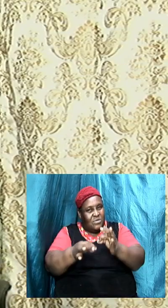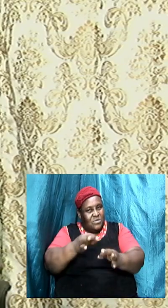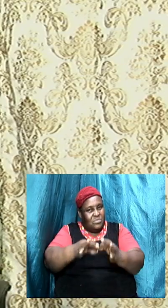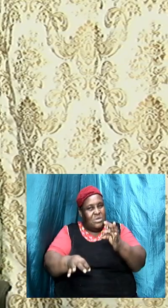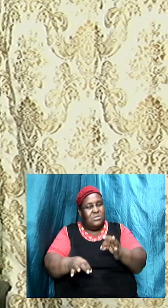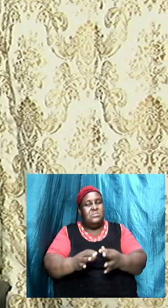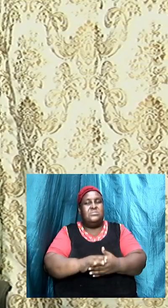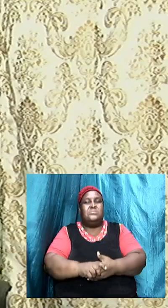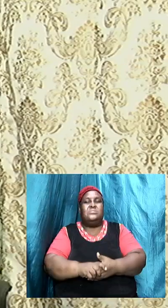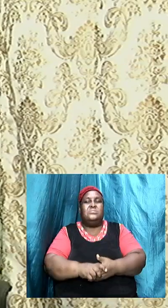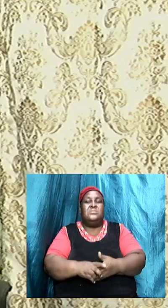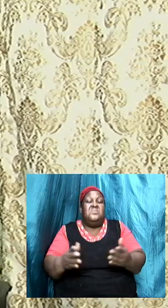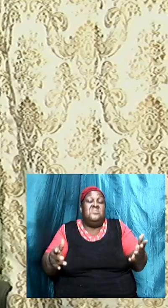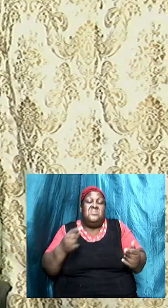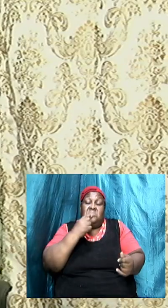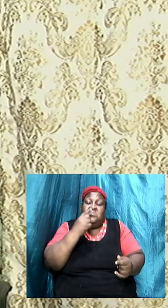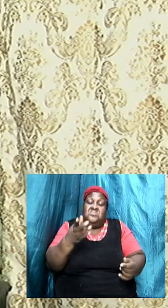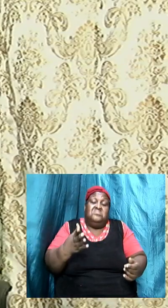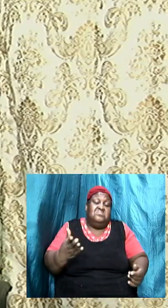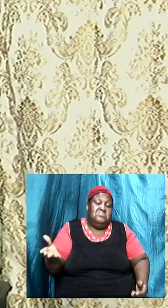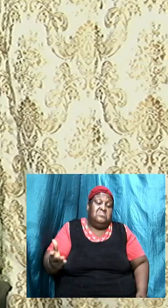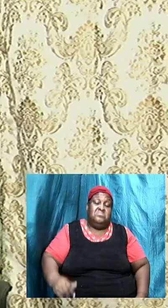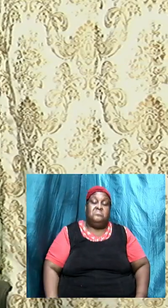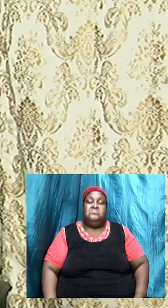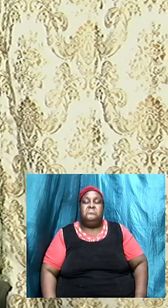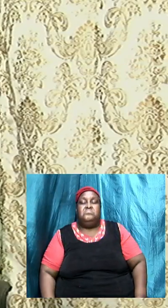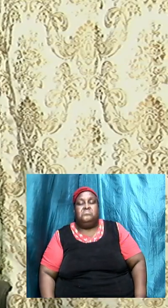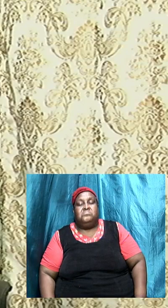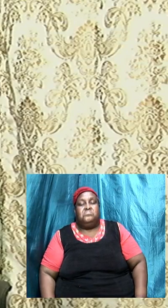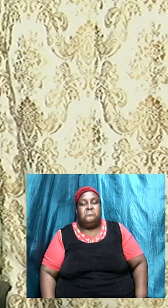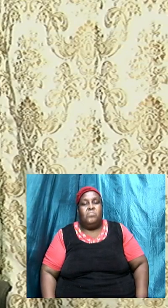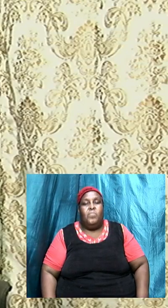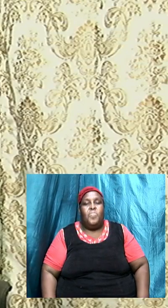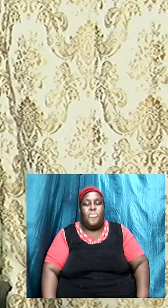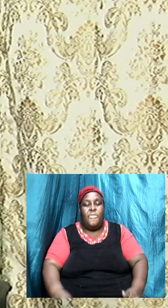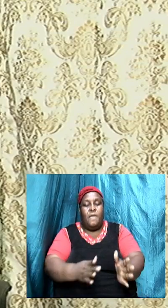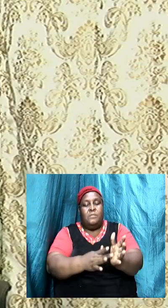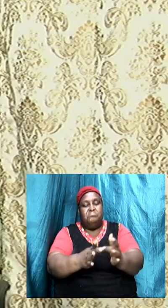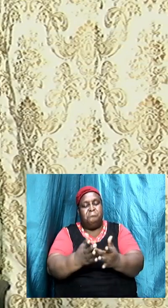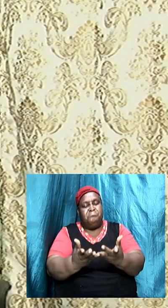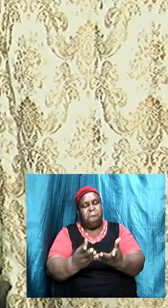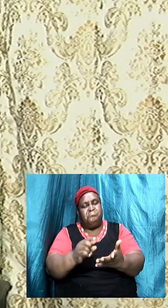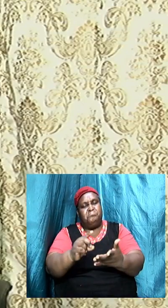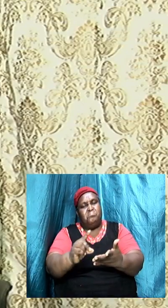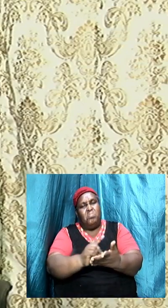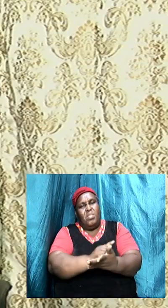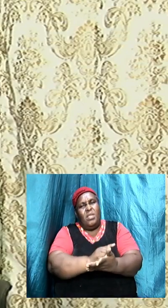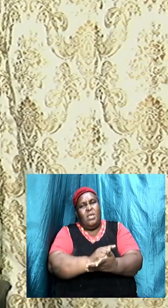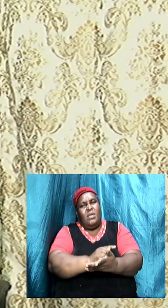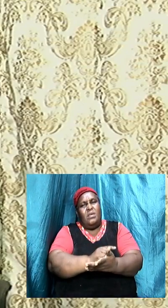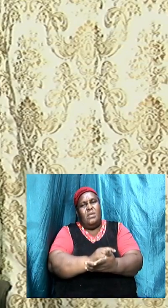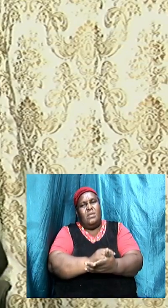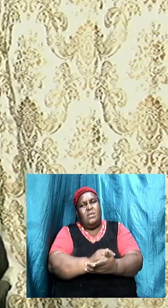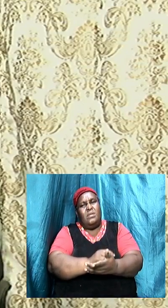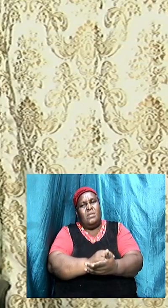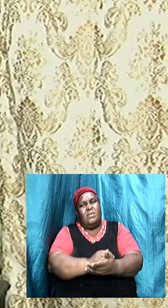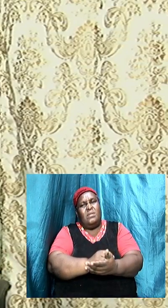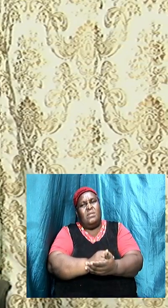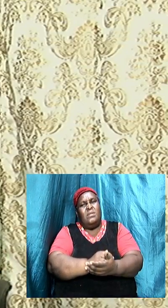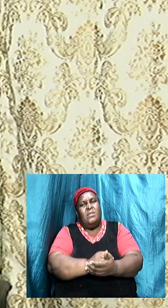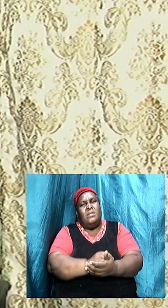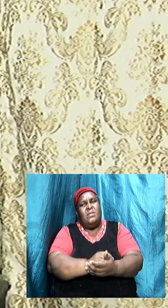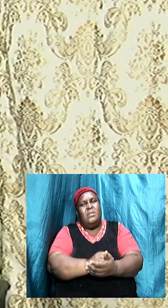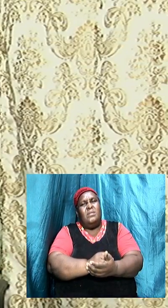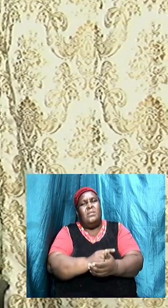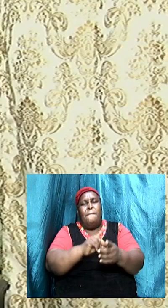So what I'm saying here is that the biblical doctrine, if we get a doctrine and we say it's